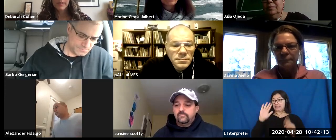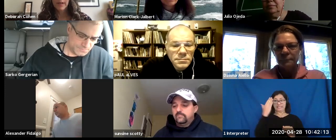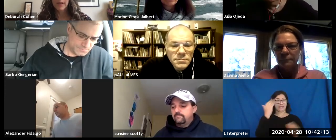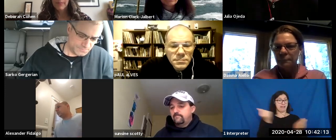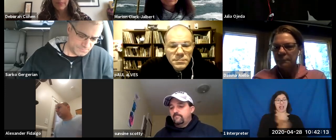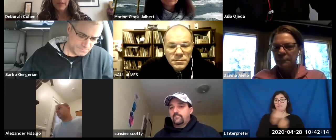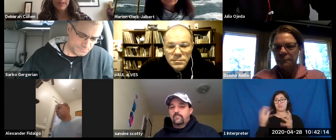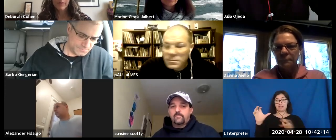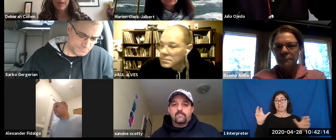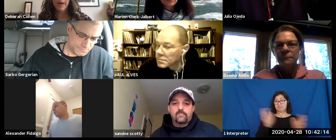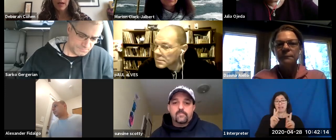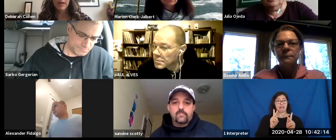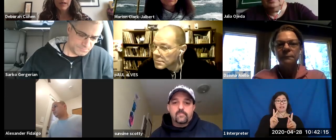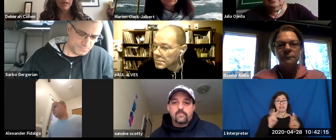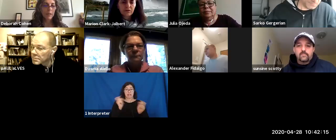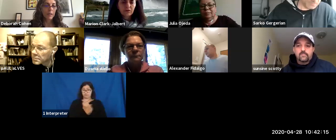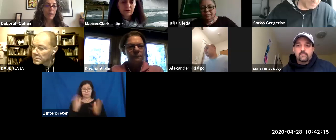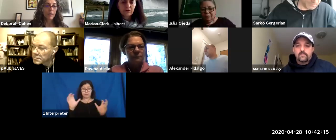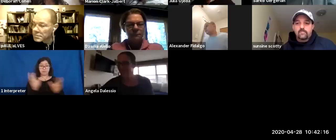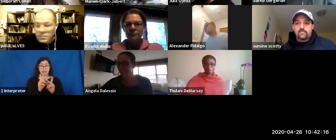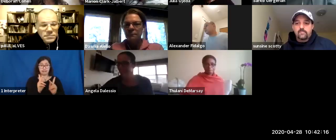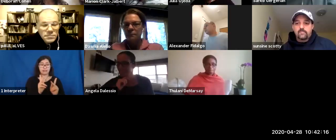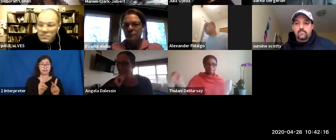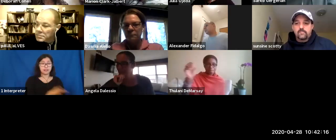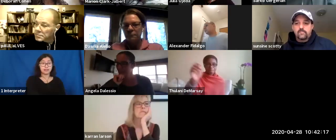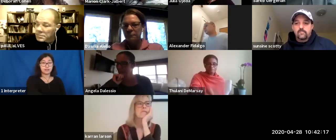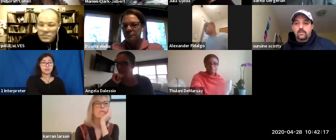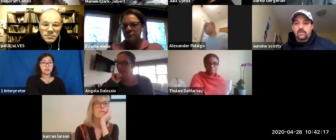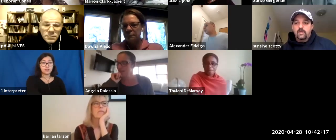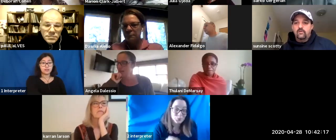let's see. Is everybody back?